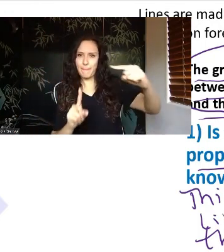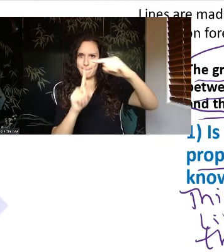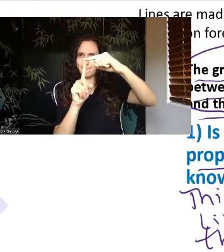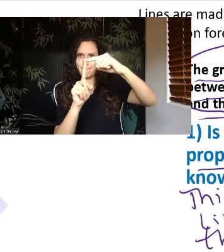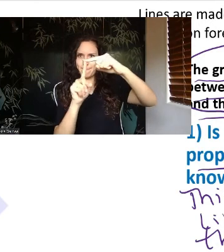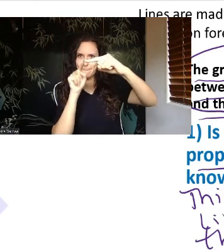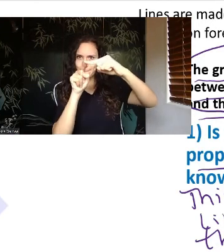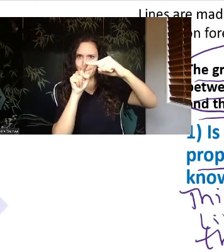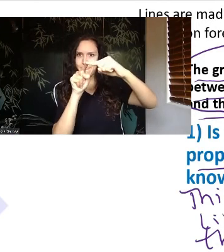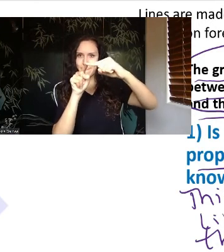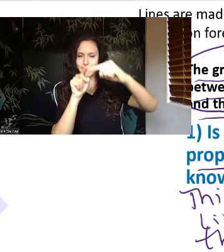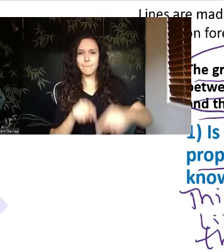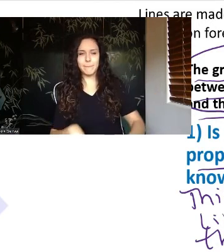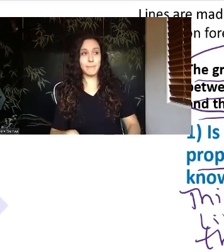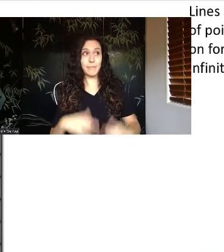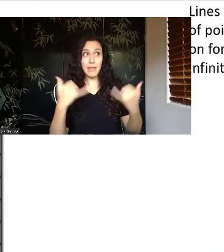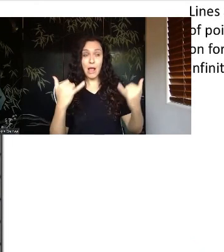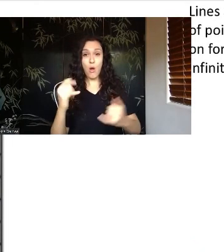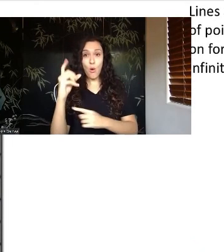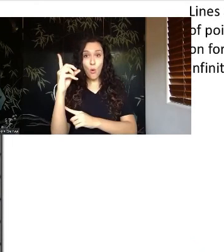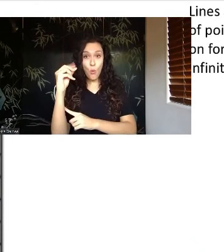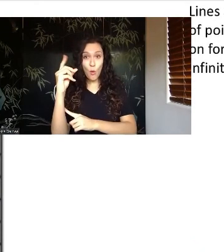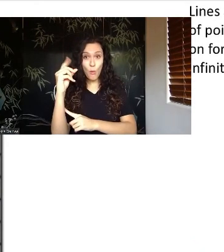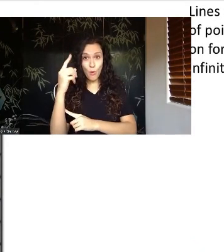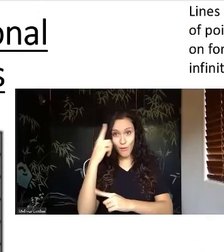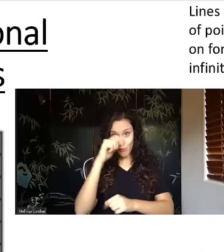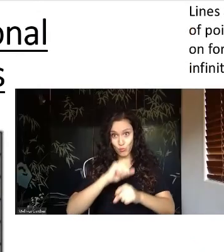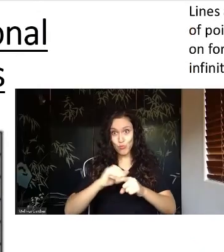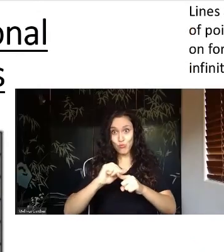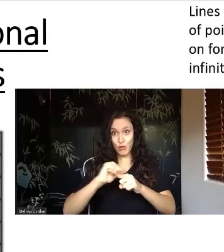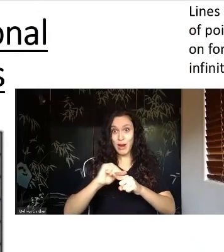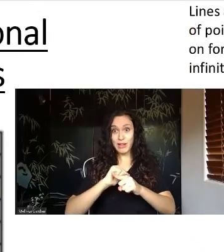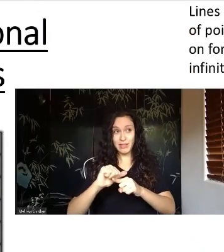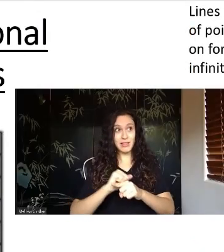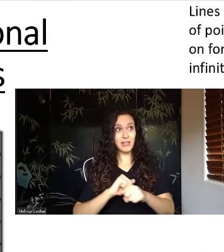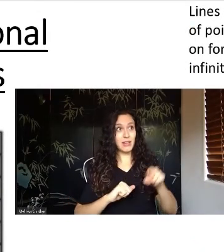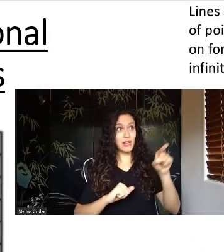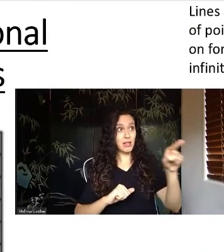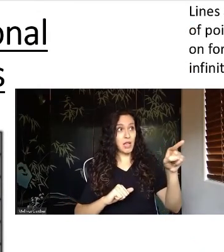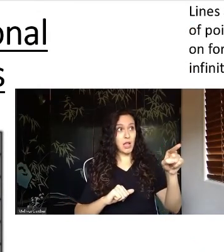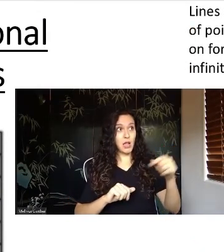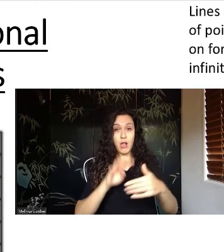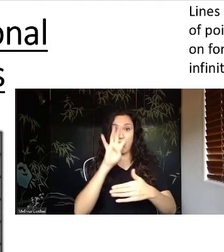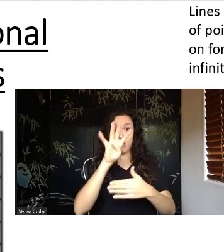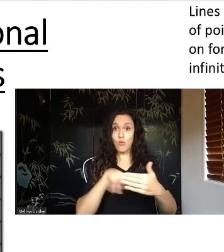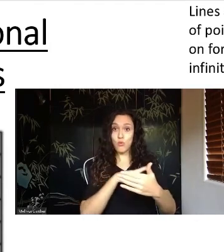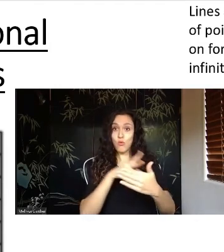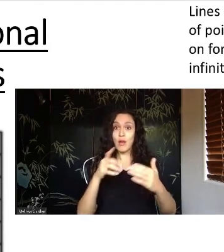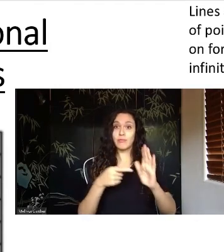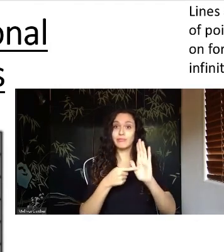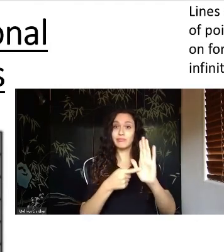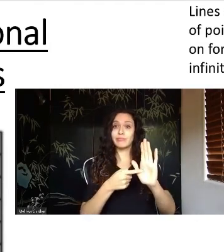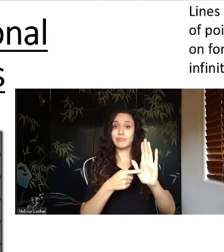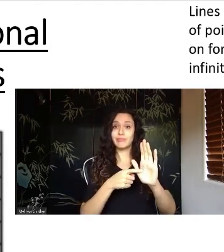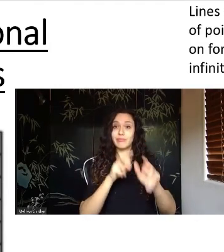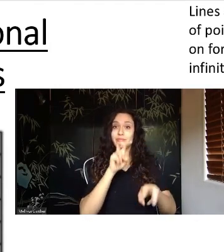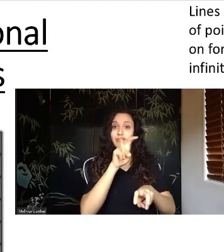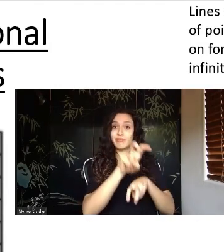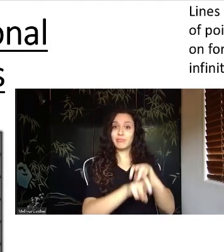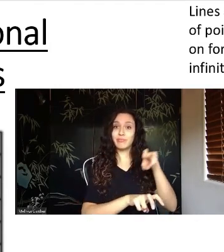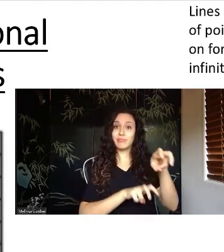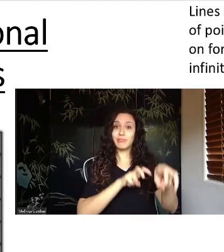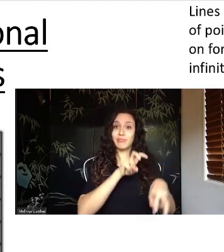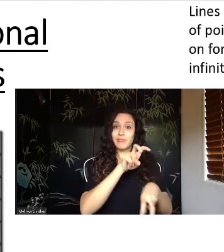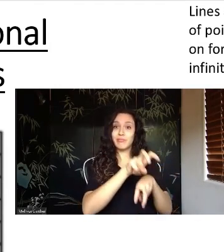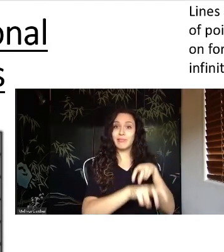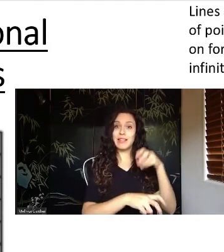All right, one more for practice. Okay, this one is talking about a graph that's talking about